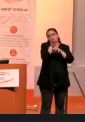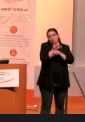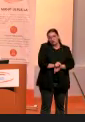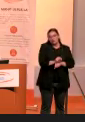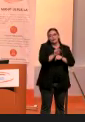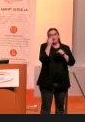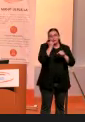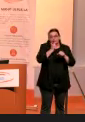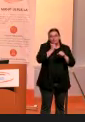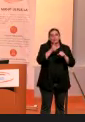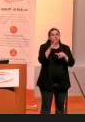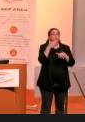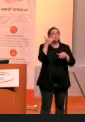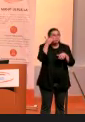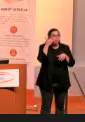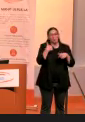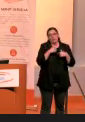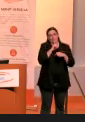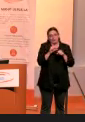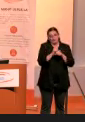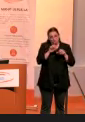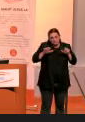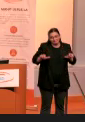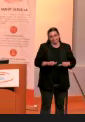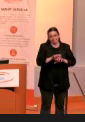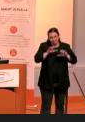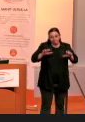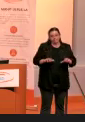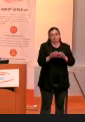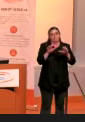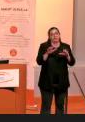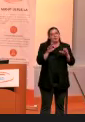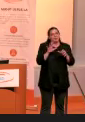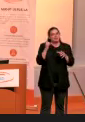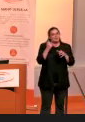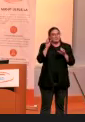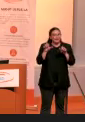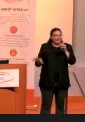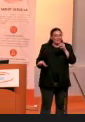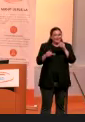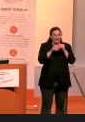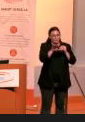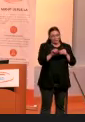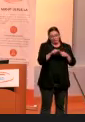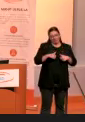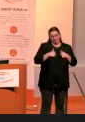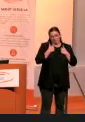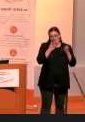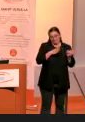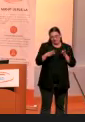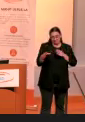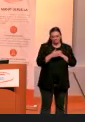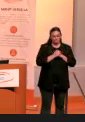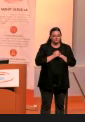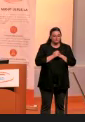regularly, so that you're sure that you're actually getting some of that exercise in and having it be part of your lifestyle plan. And